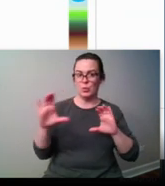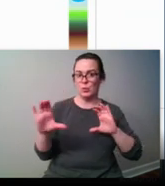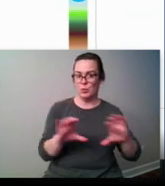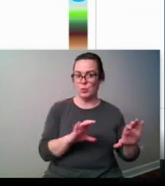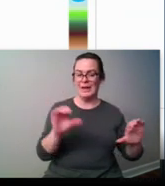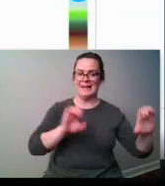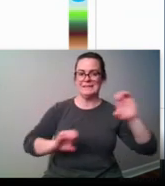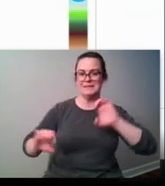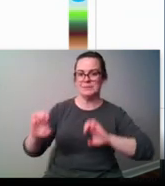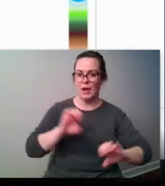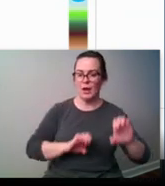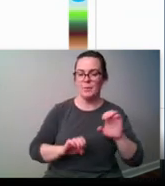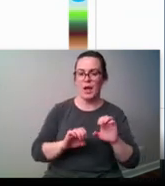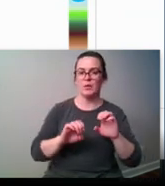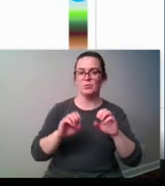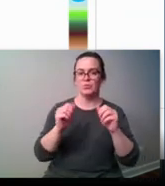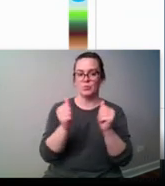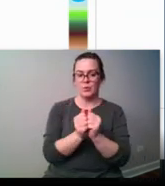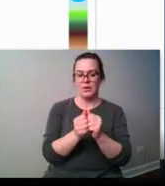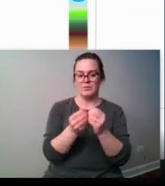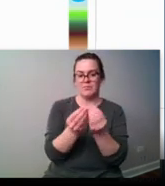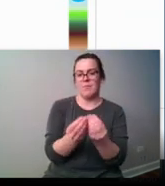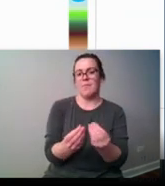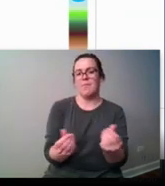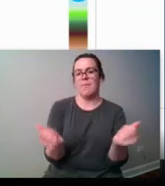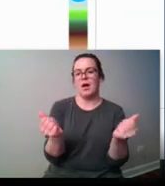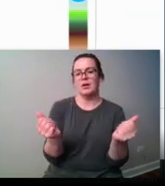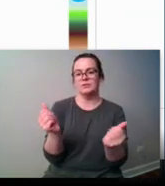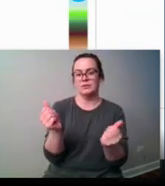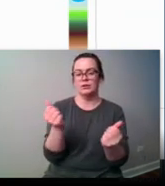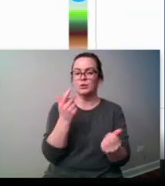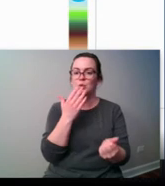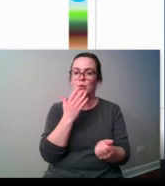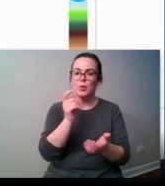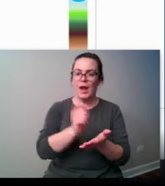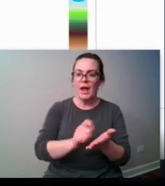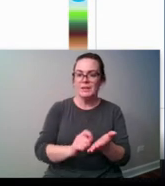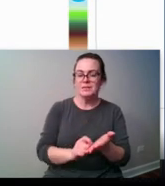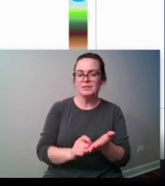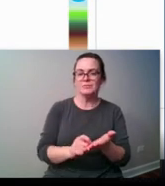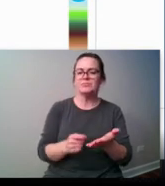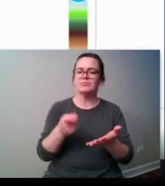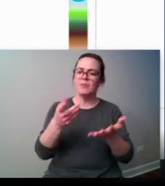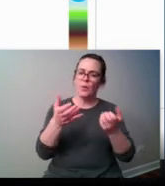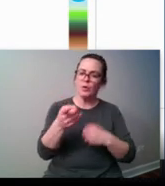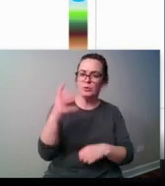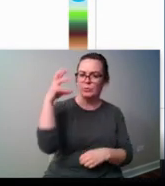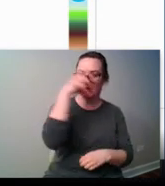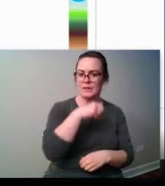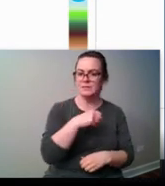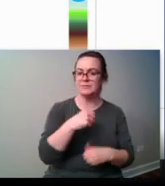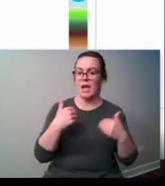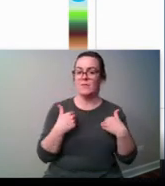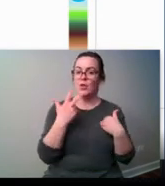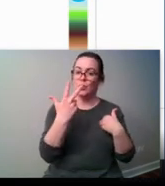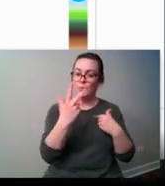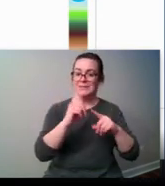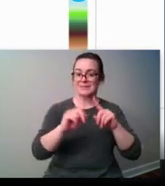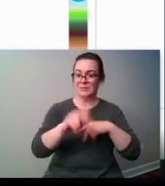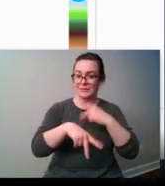crayons. I want you to make a prediction. So I have three types of crayons. I have crayons that I